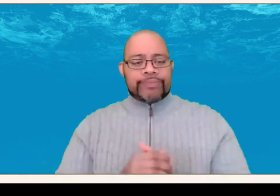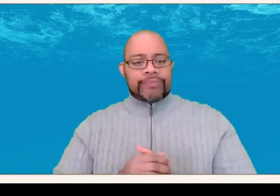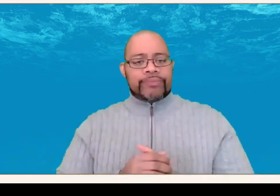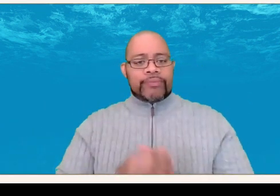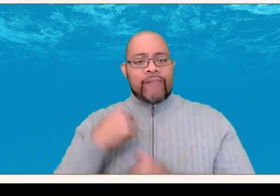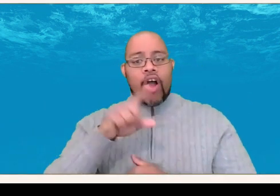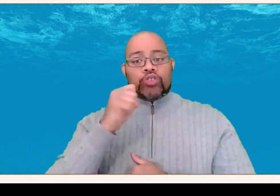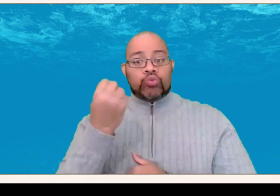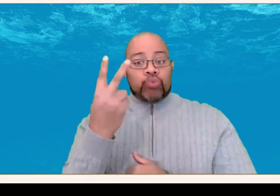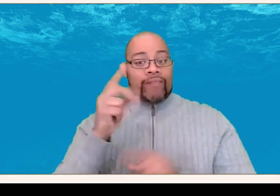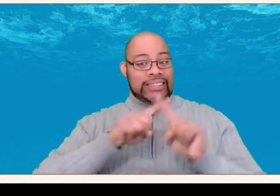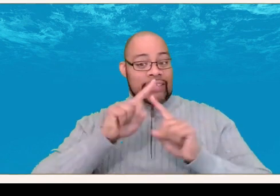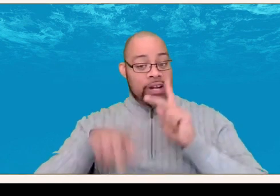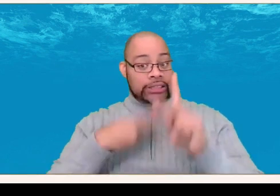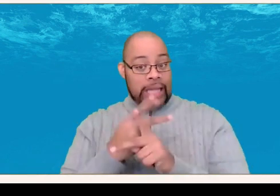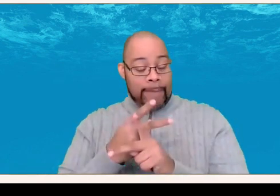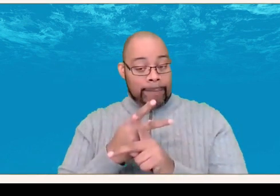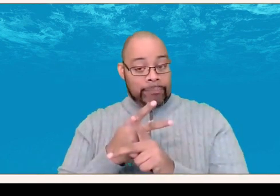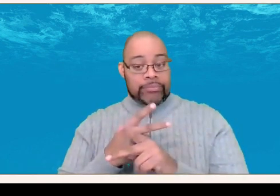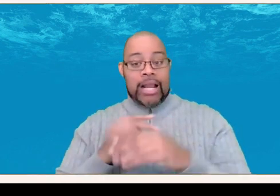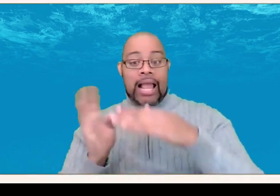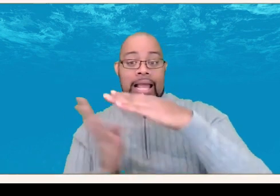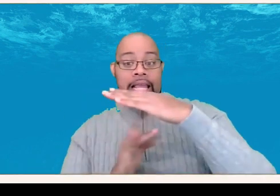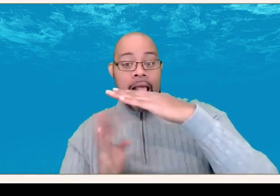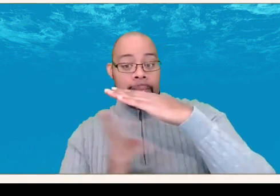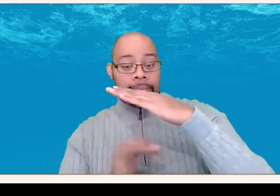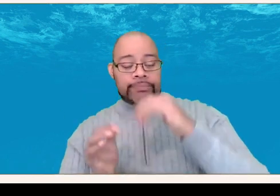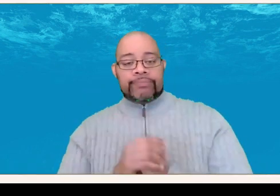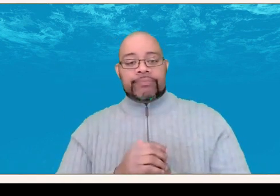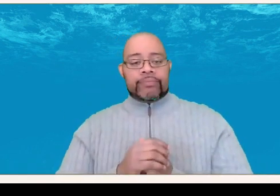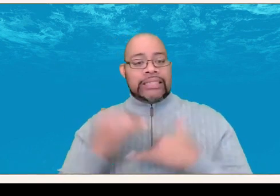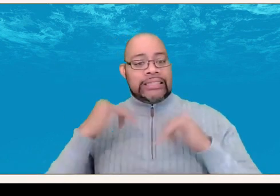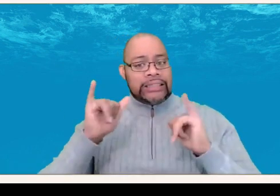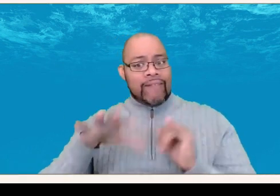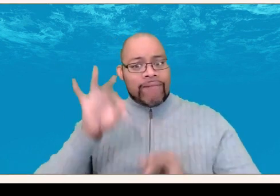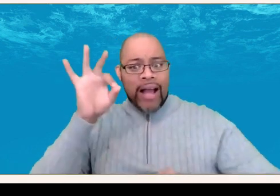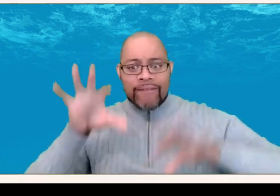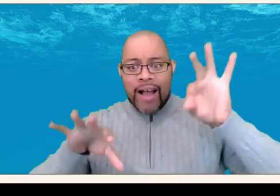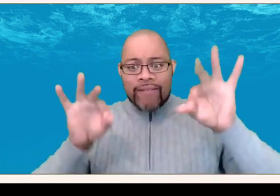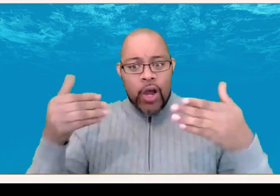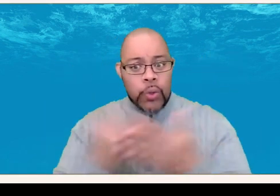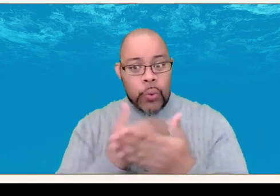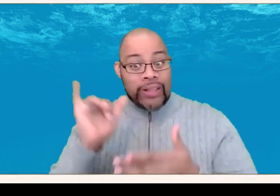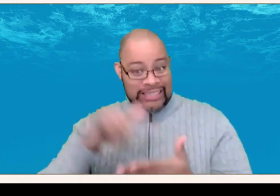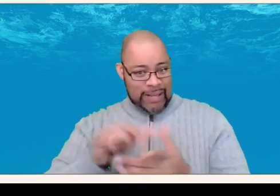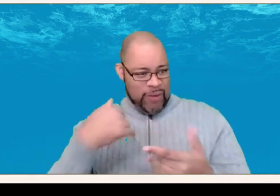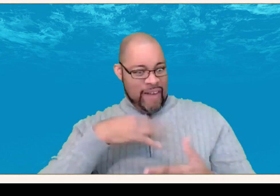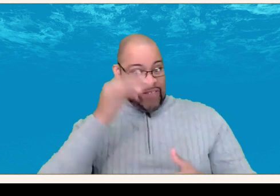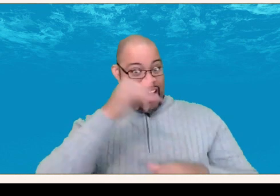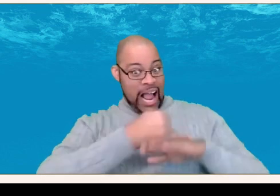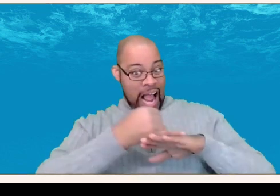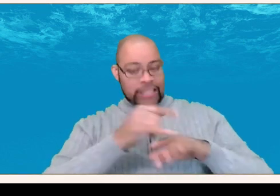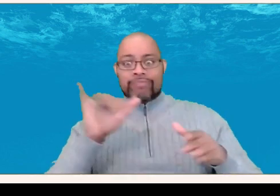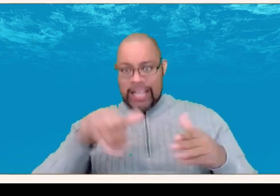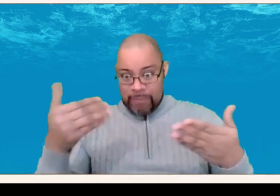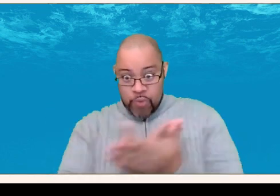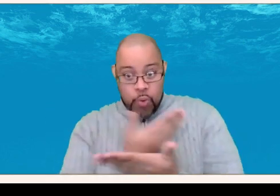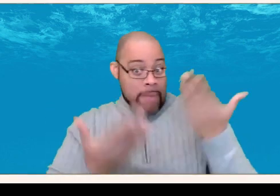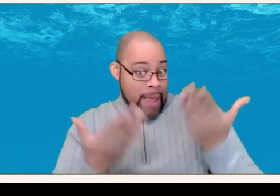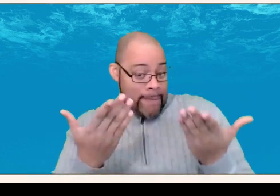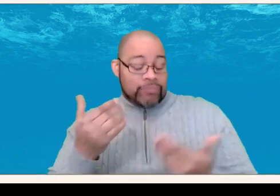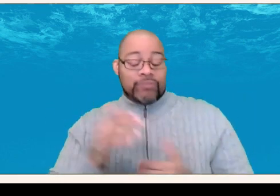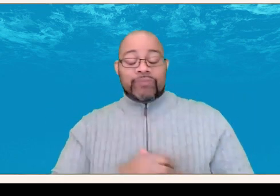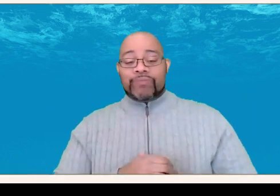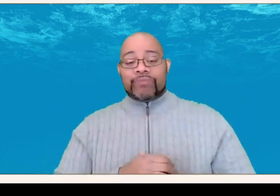there are around 112 types of kelp species out there, and we're still discovering new ones, like the one in the Galapagos may be a new kelp,